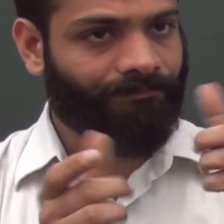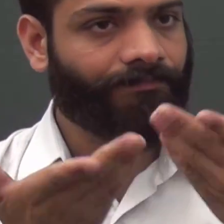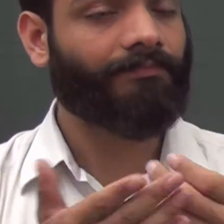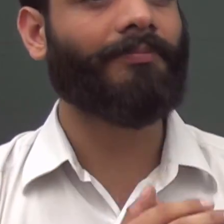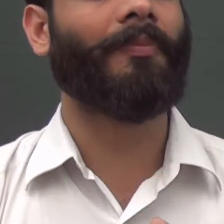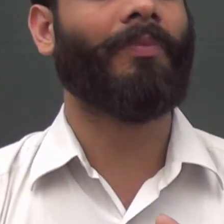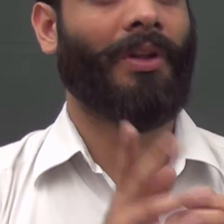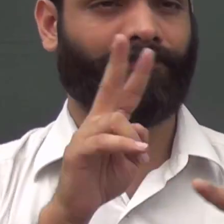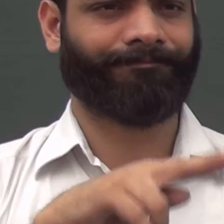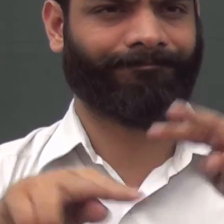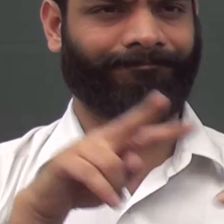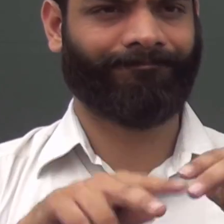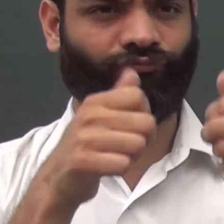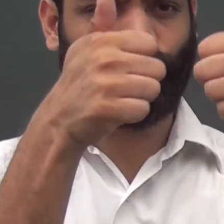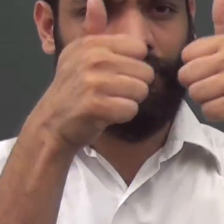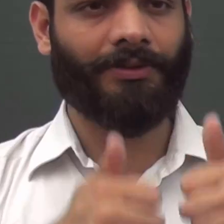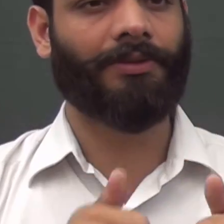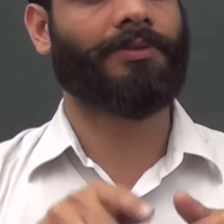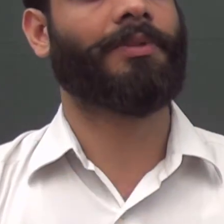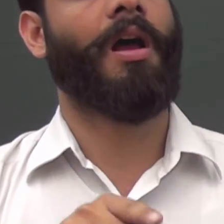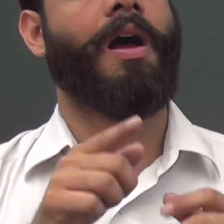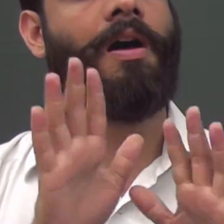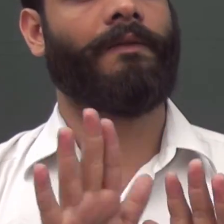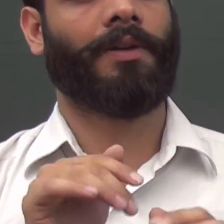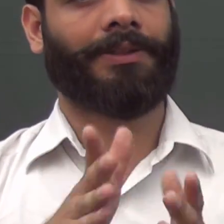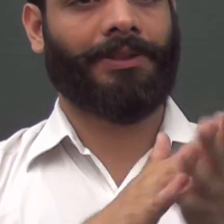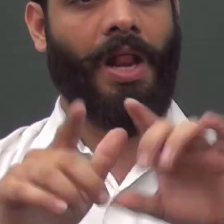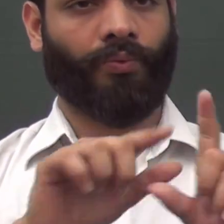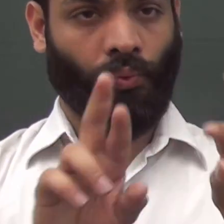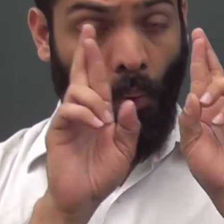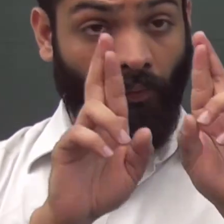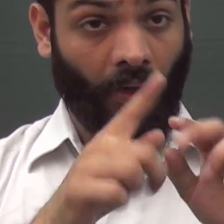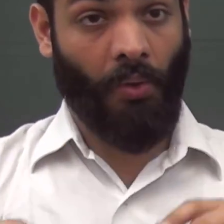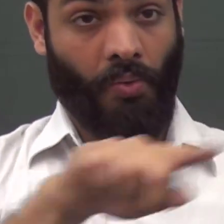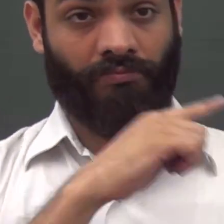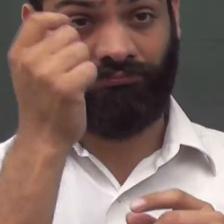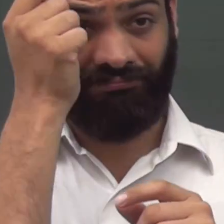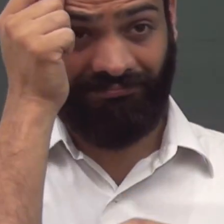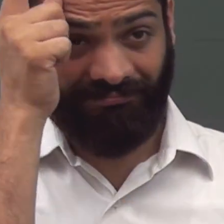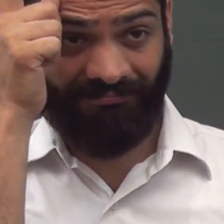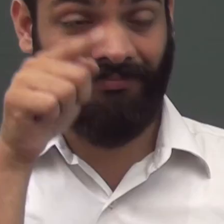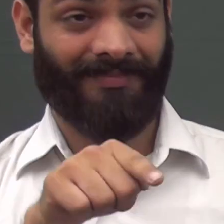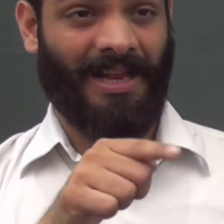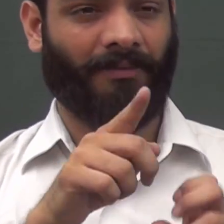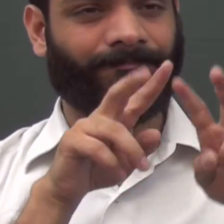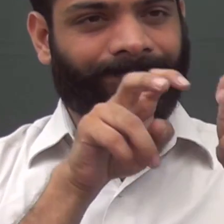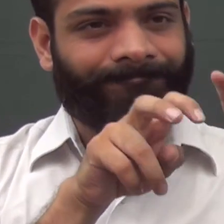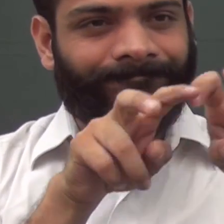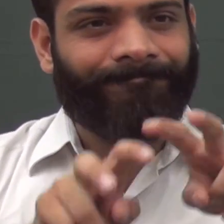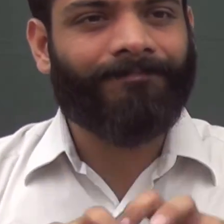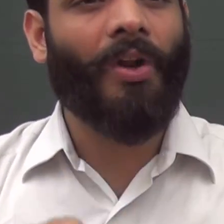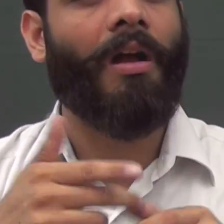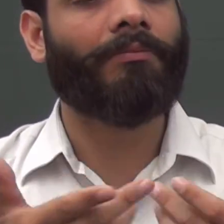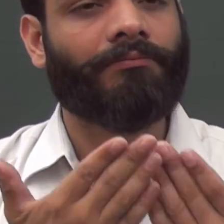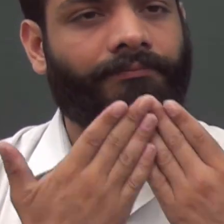the important questions related to deafness, Indian Sign Language, and sign linguistics can proceed further.